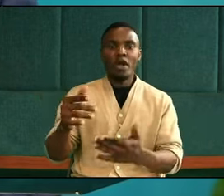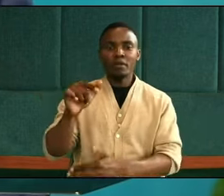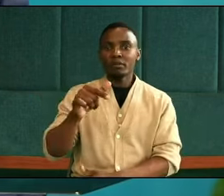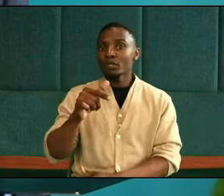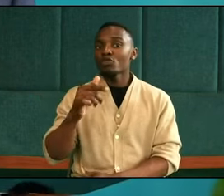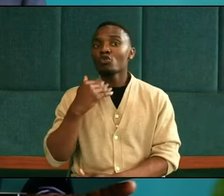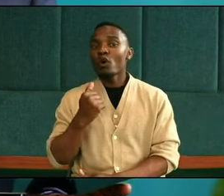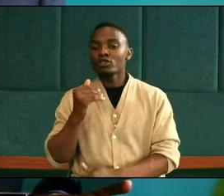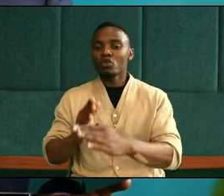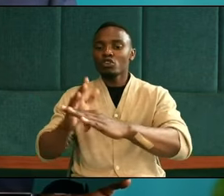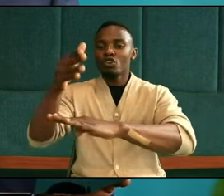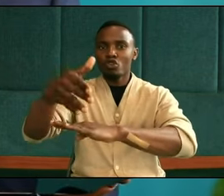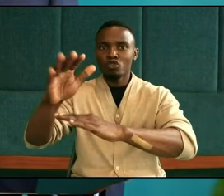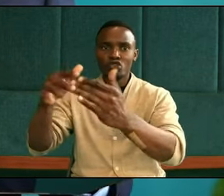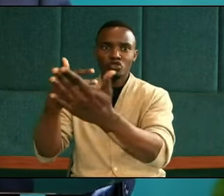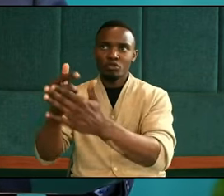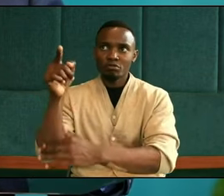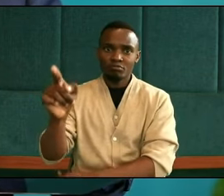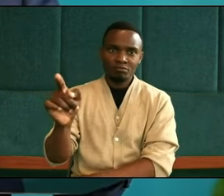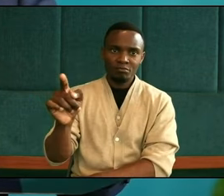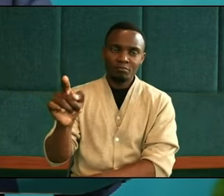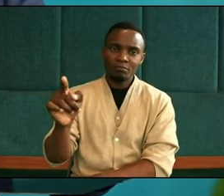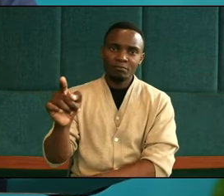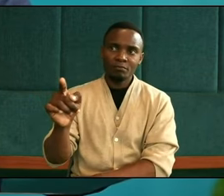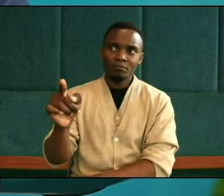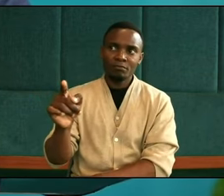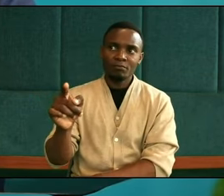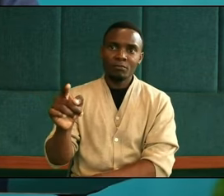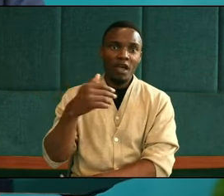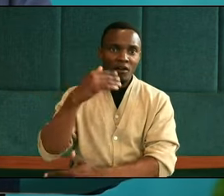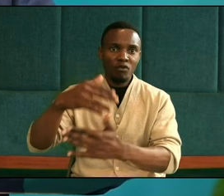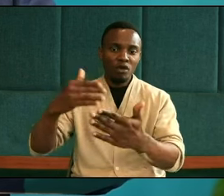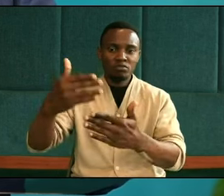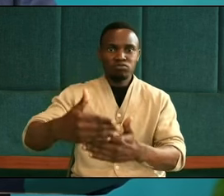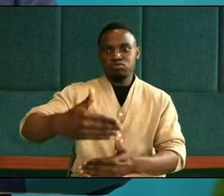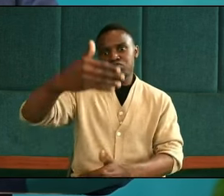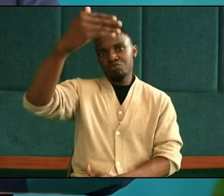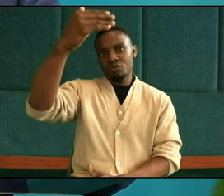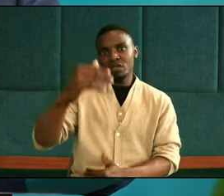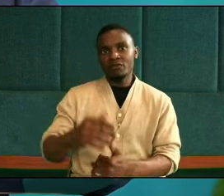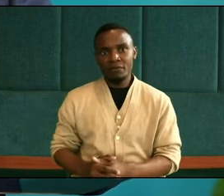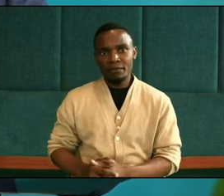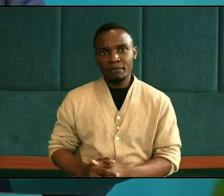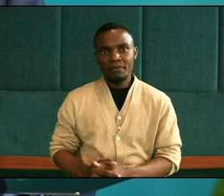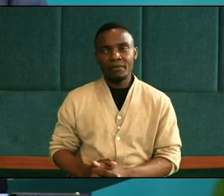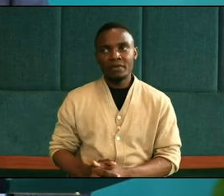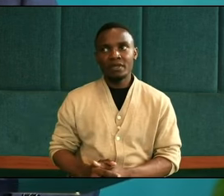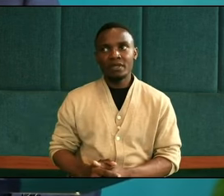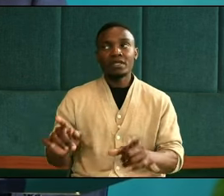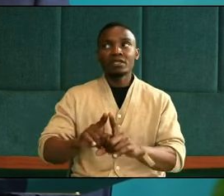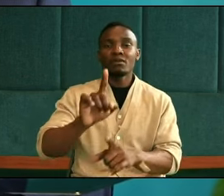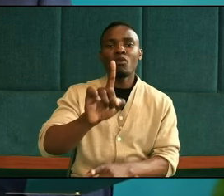reach the Philistine outpost was a cliff. One was called